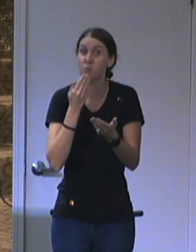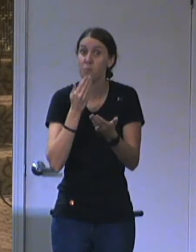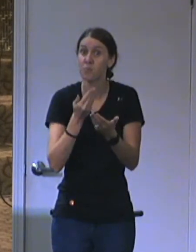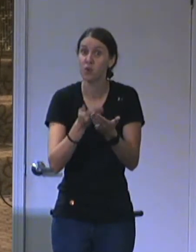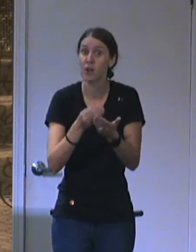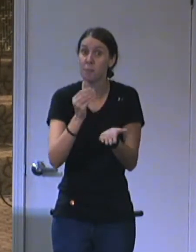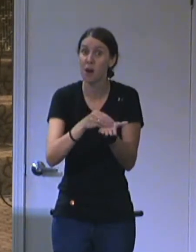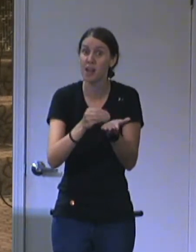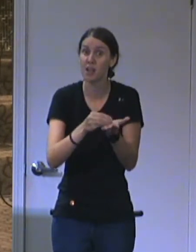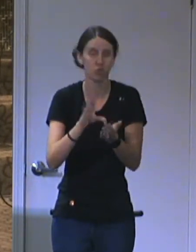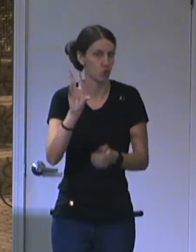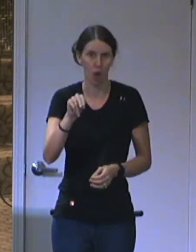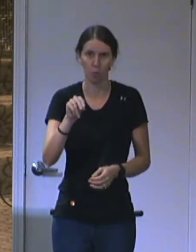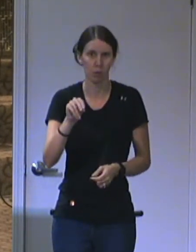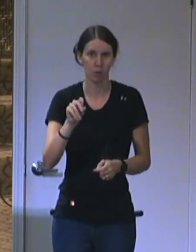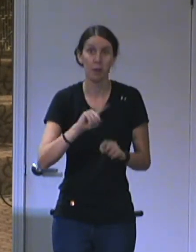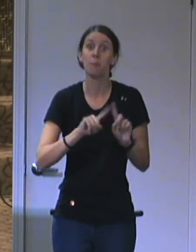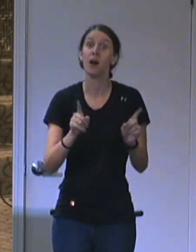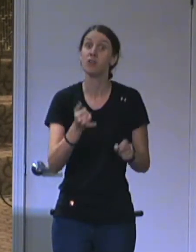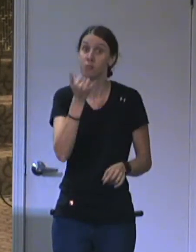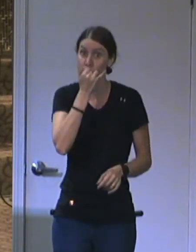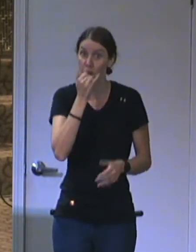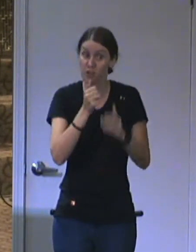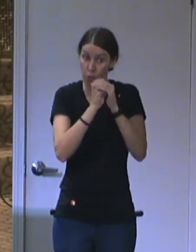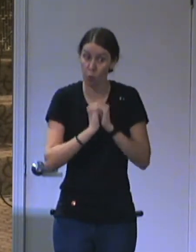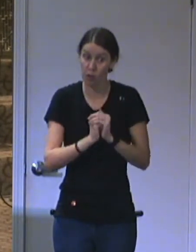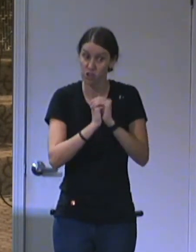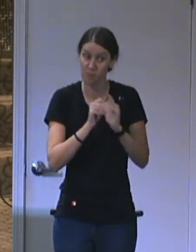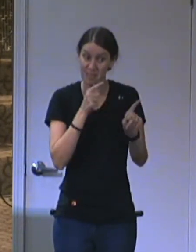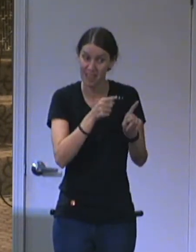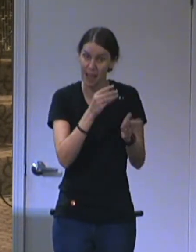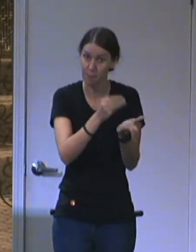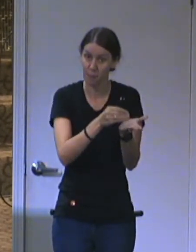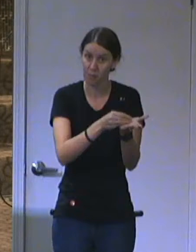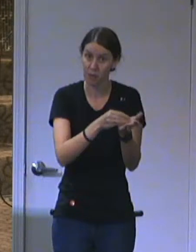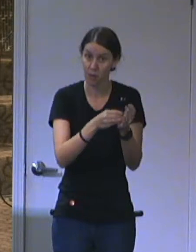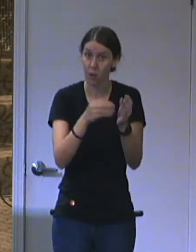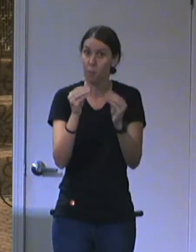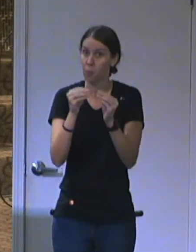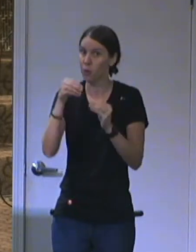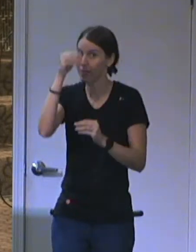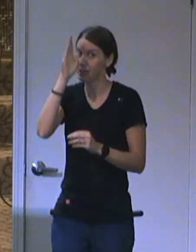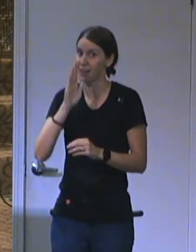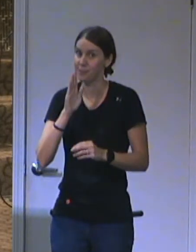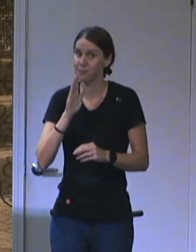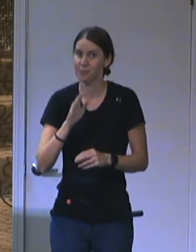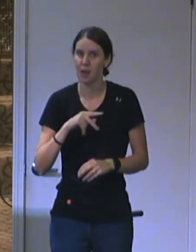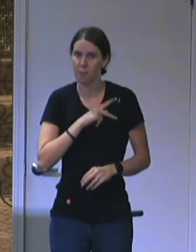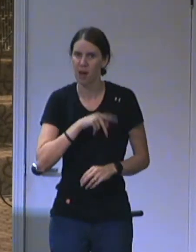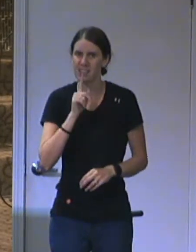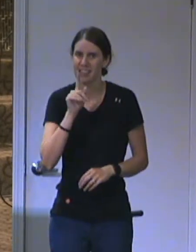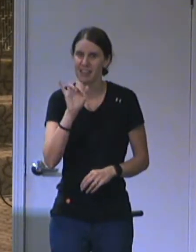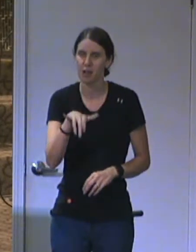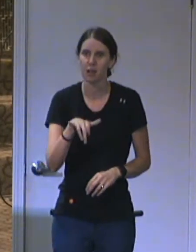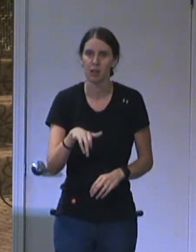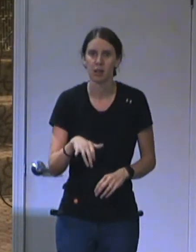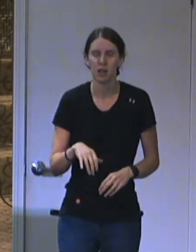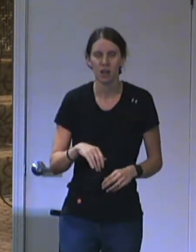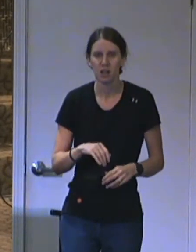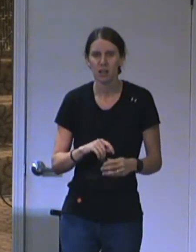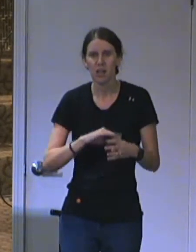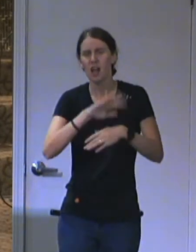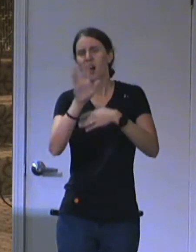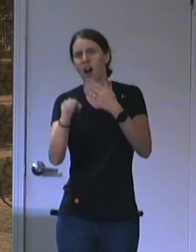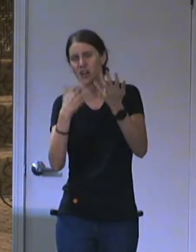to worship it and serve it more than God. And that's what Paul's saying. Ultimately, the whole thing here